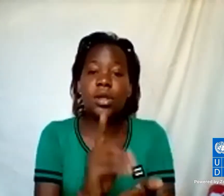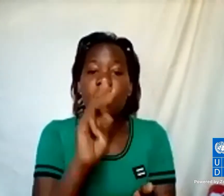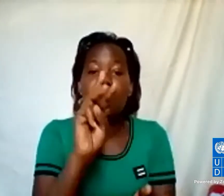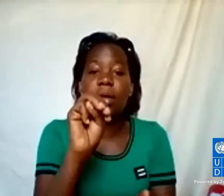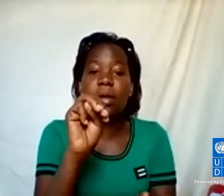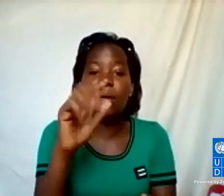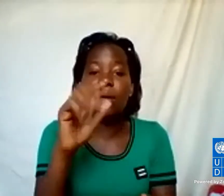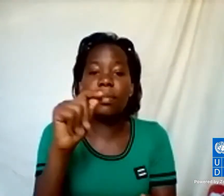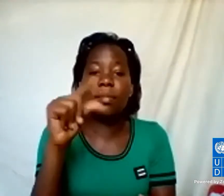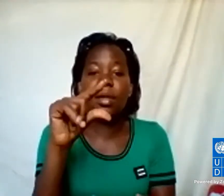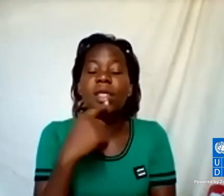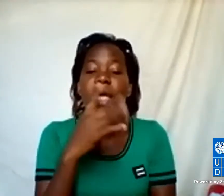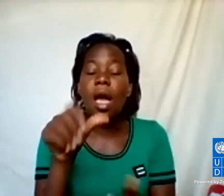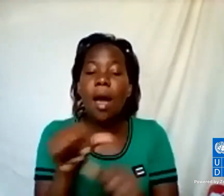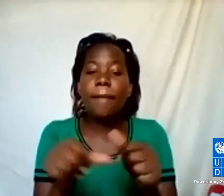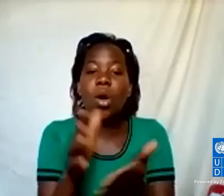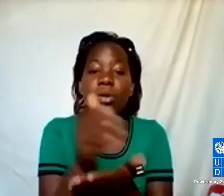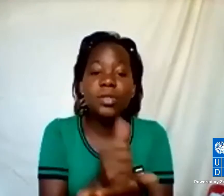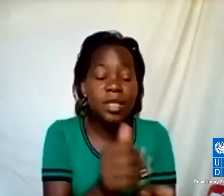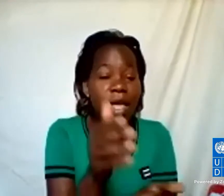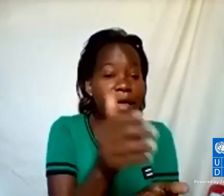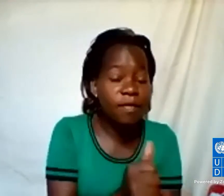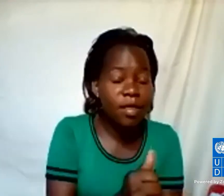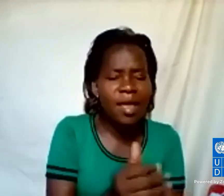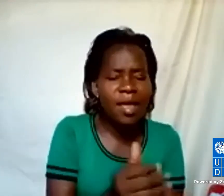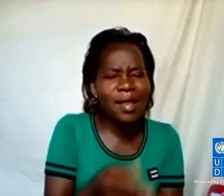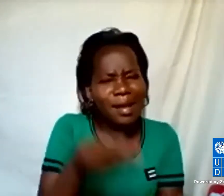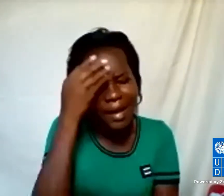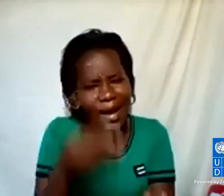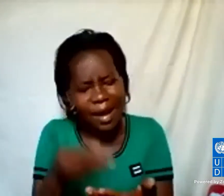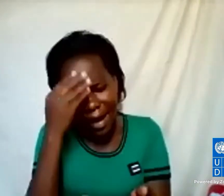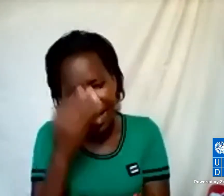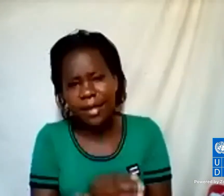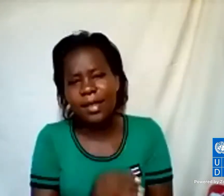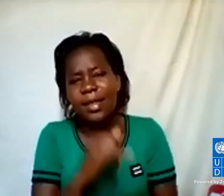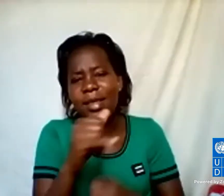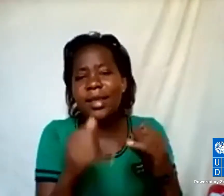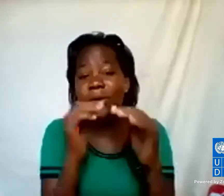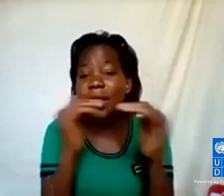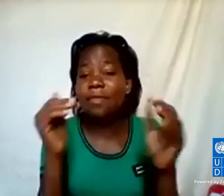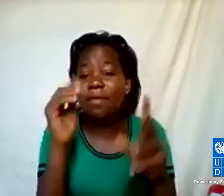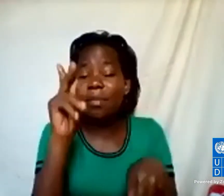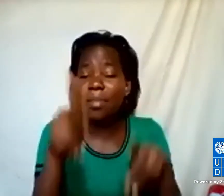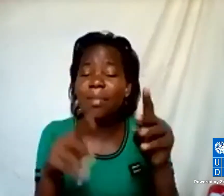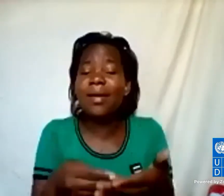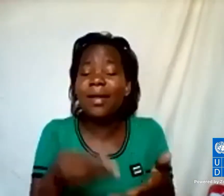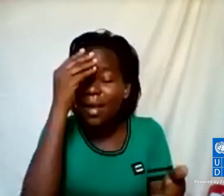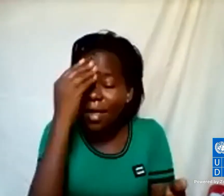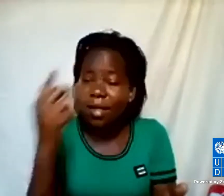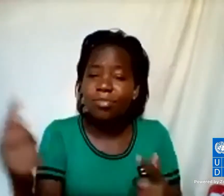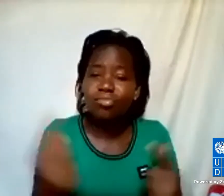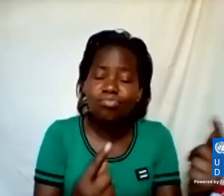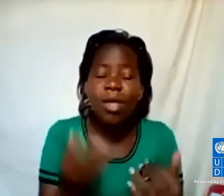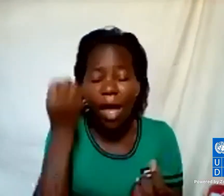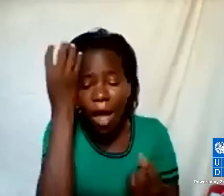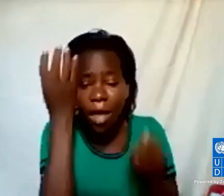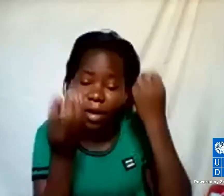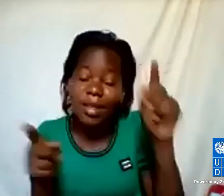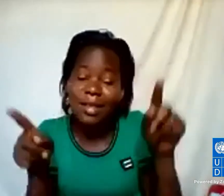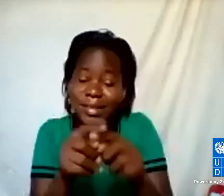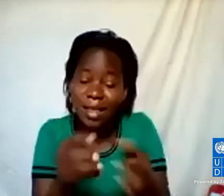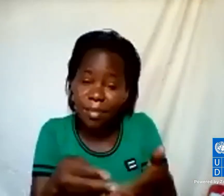Learn, because you are coming into a multinational where things are streamlined, there are systems. As you're bringing in ideas, also learn on how they